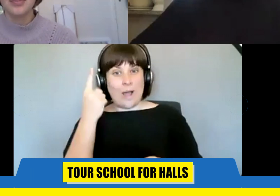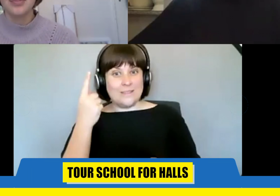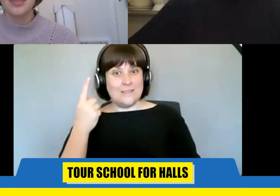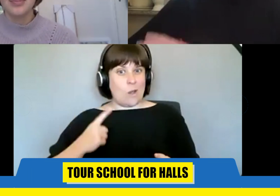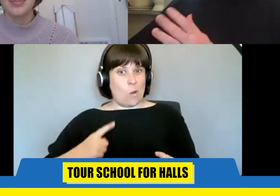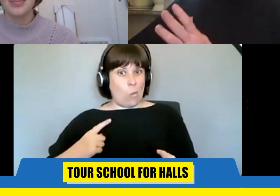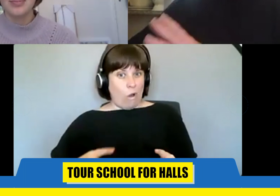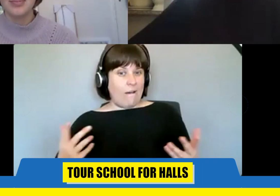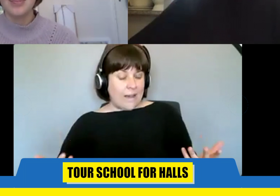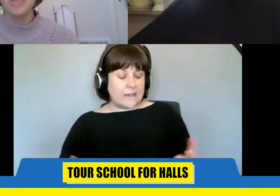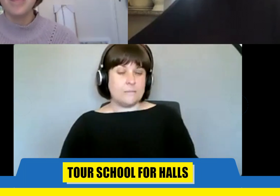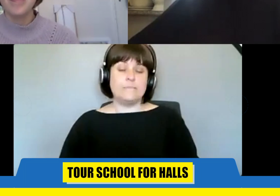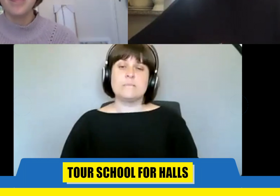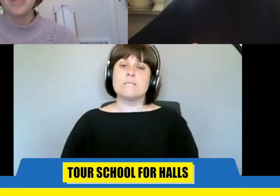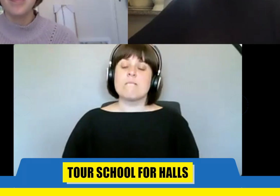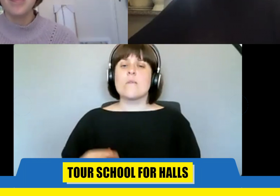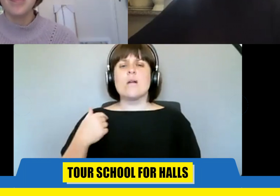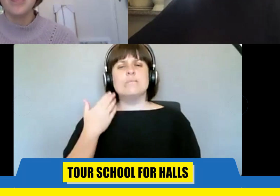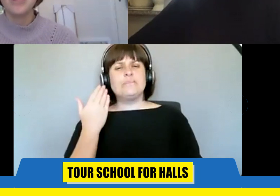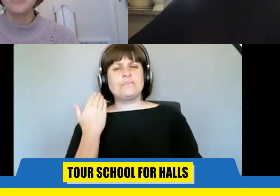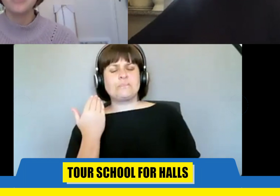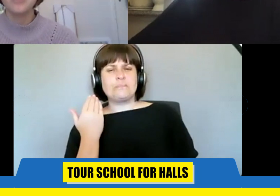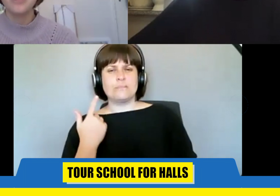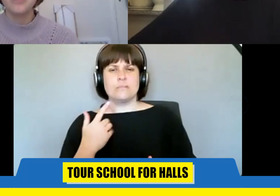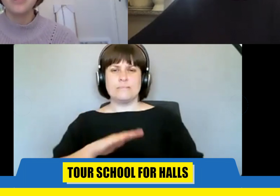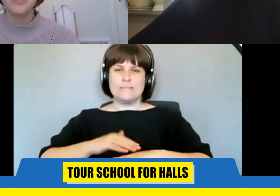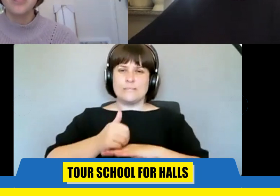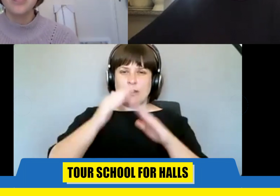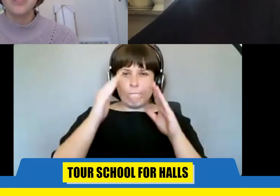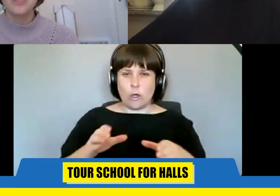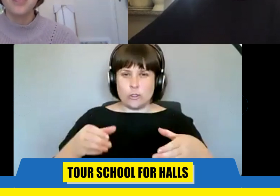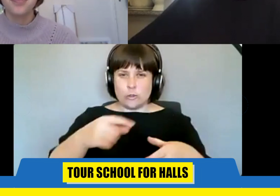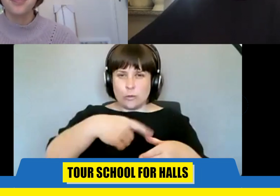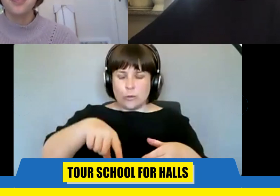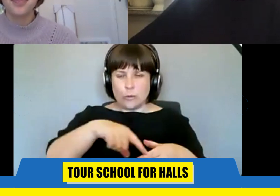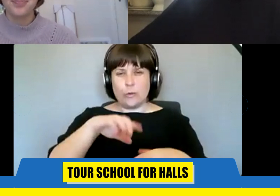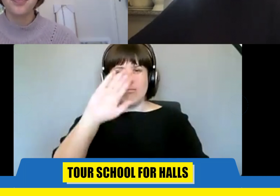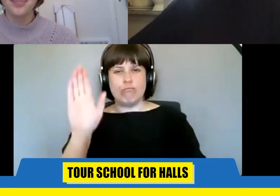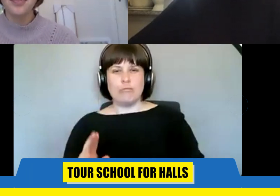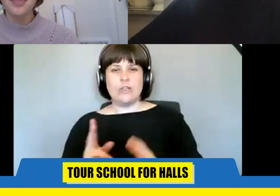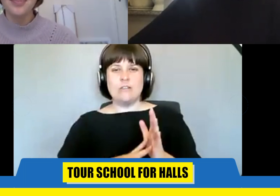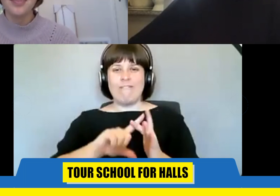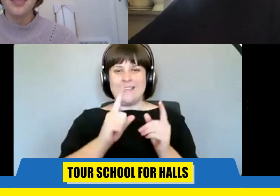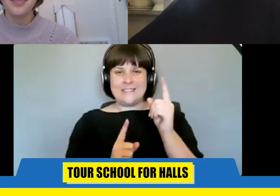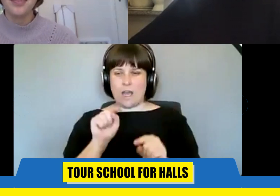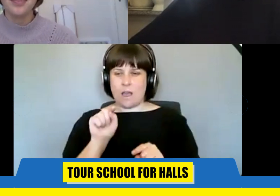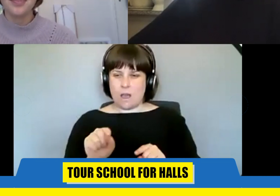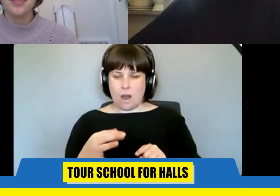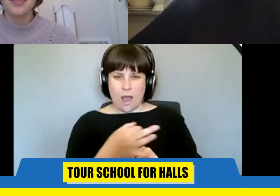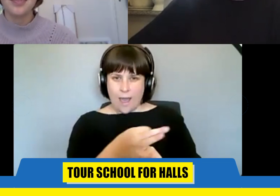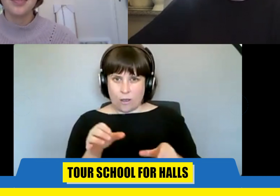there might be people, I was doing a focus group in a regional Victorian town not so long ago, and asked a group